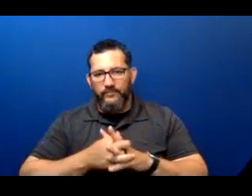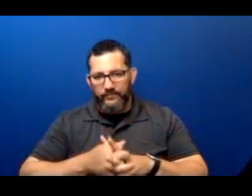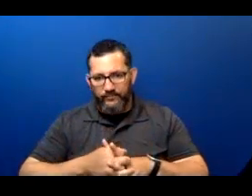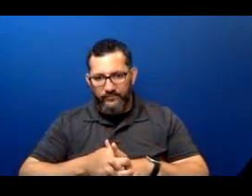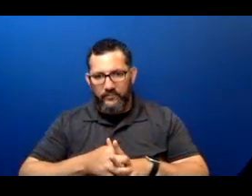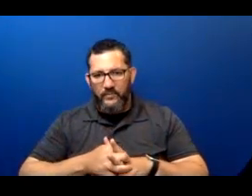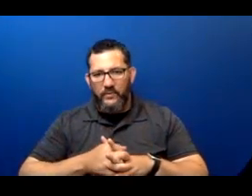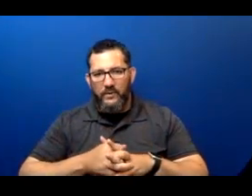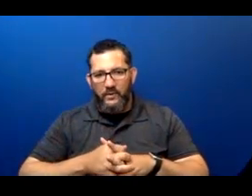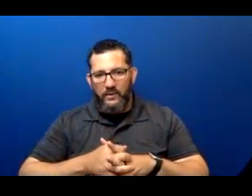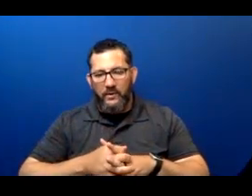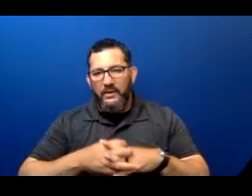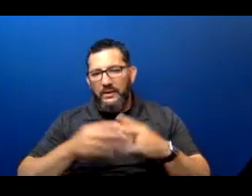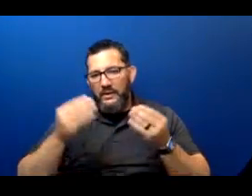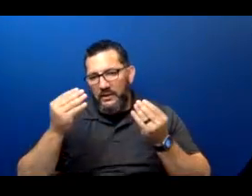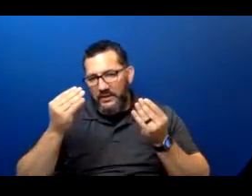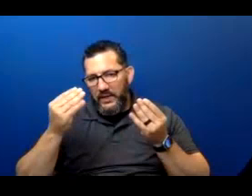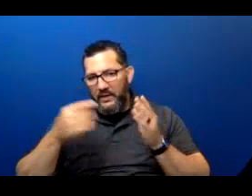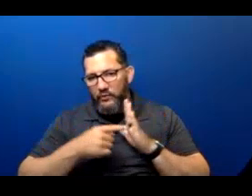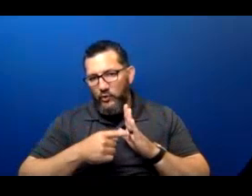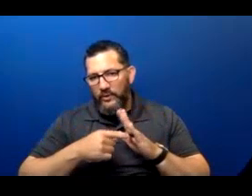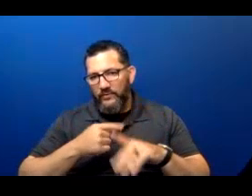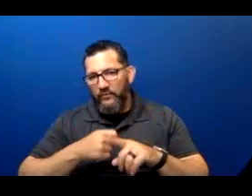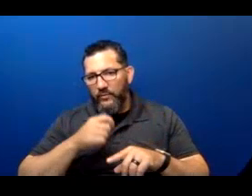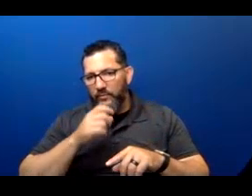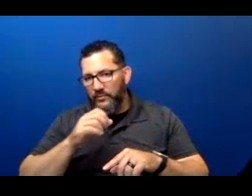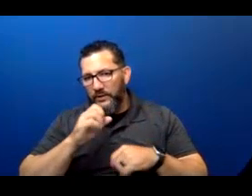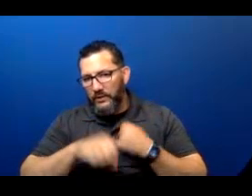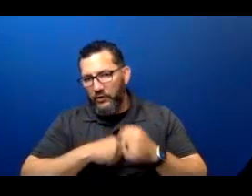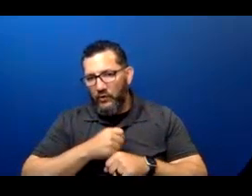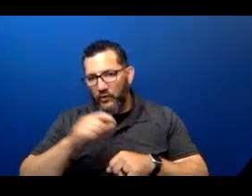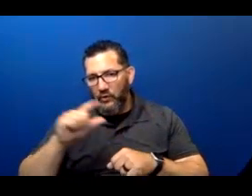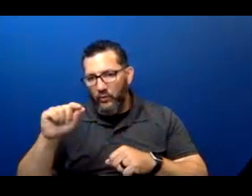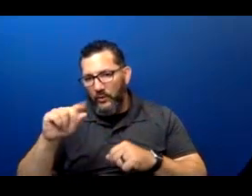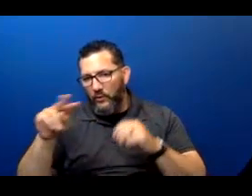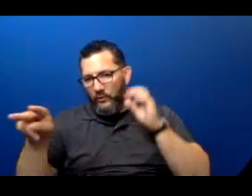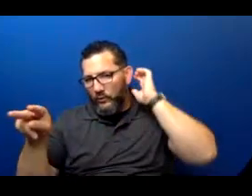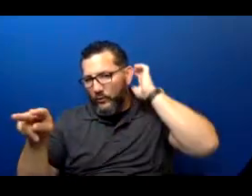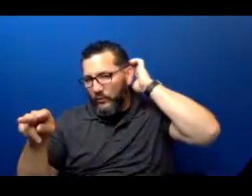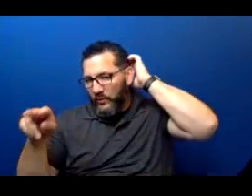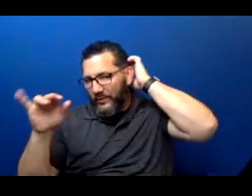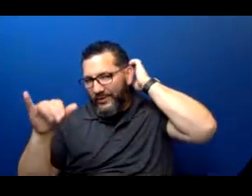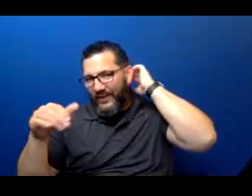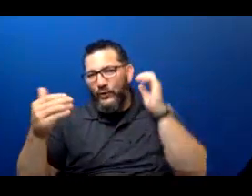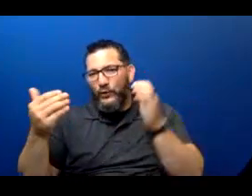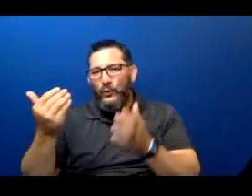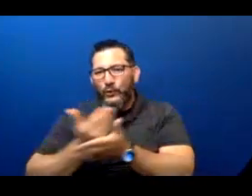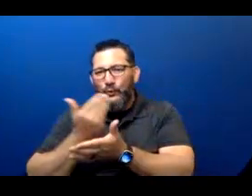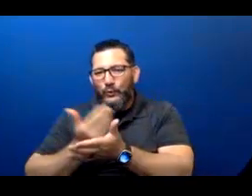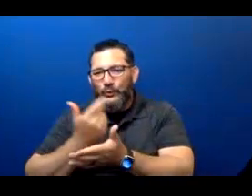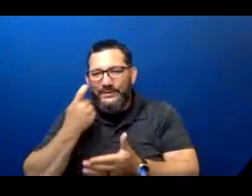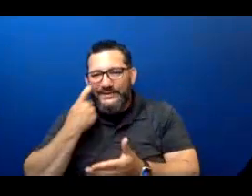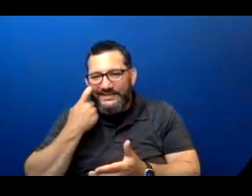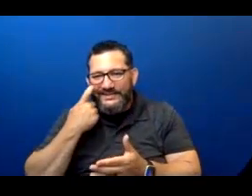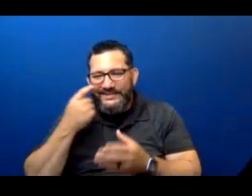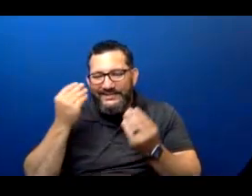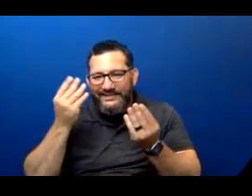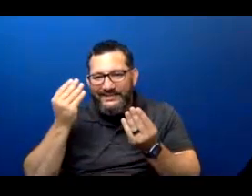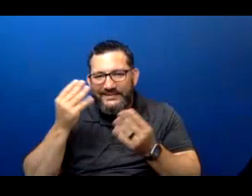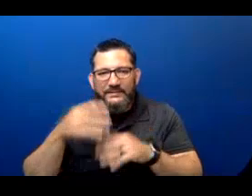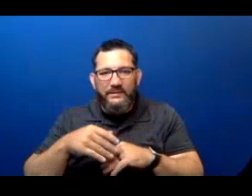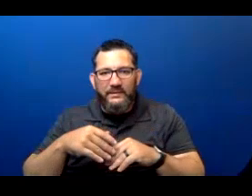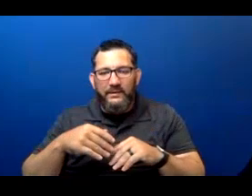so the data I'm referencing is actually from 2022. I believe that's the latest data I was able to find.